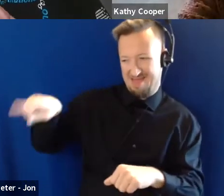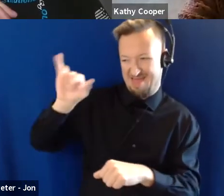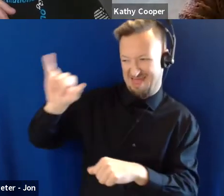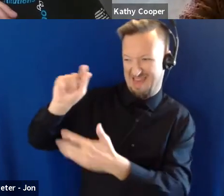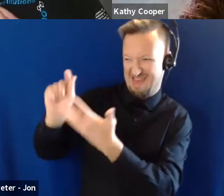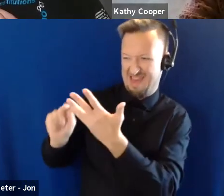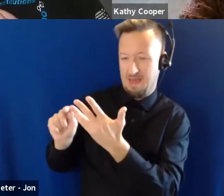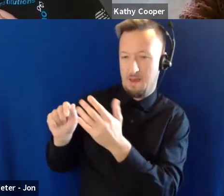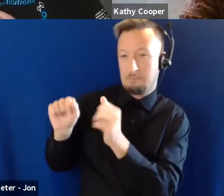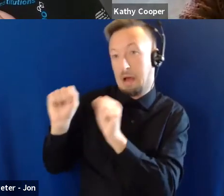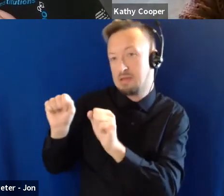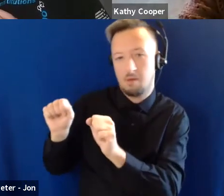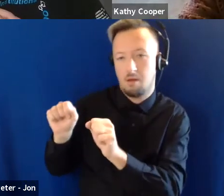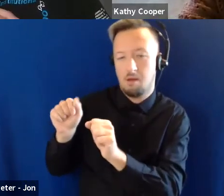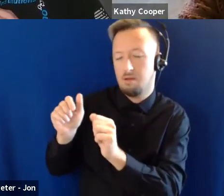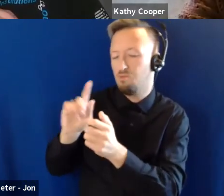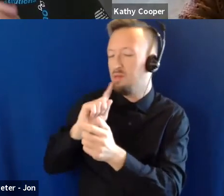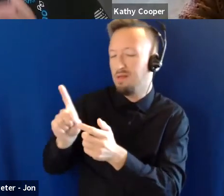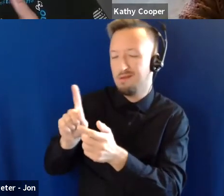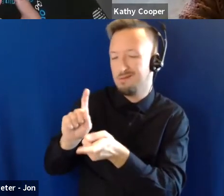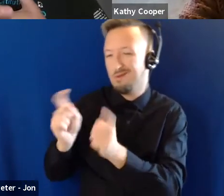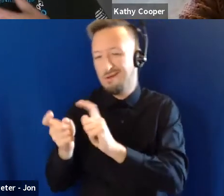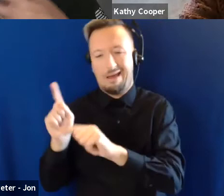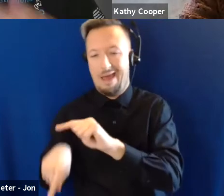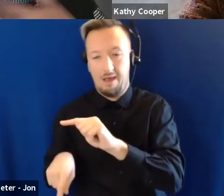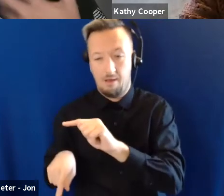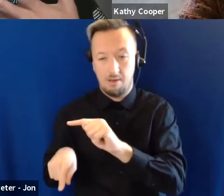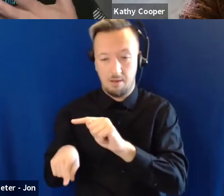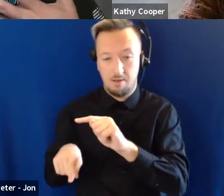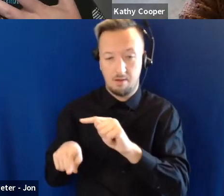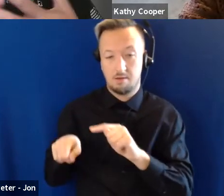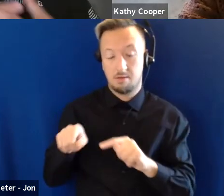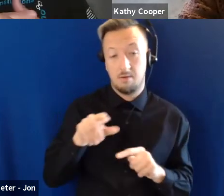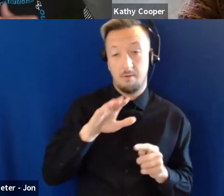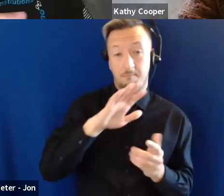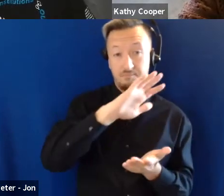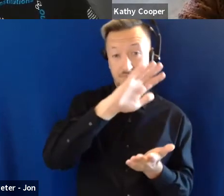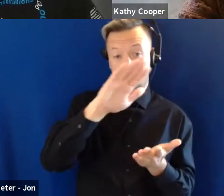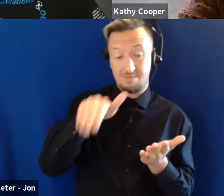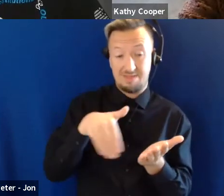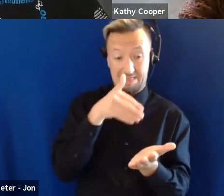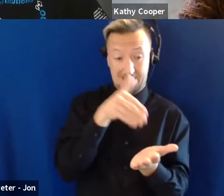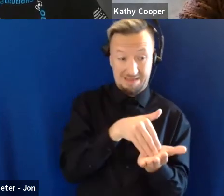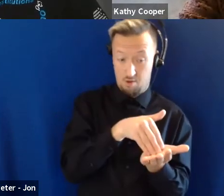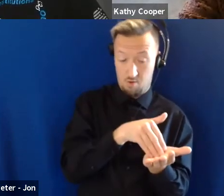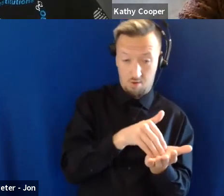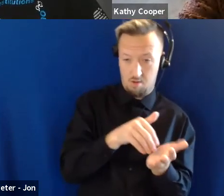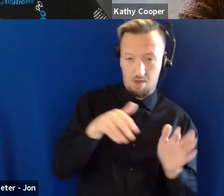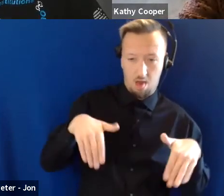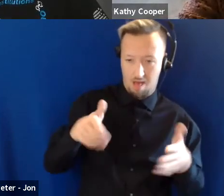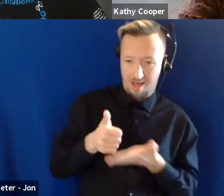You know, if we, if centers haven't helped the SILC, you know, advocate